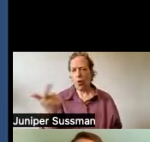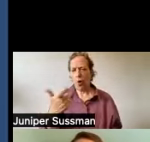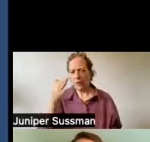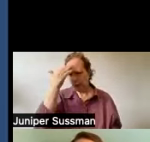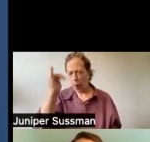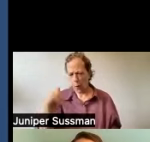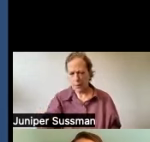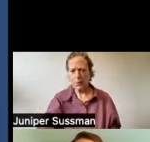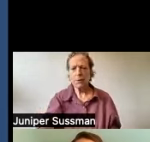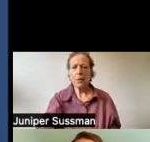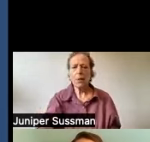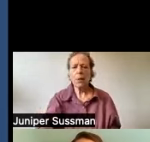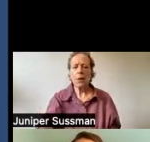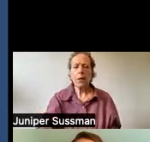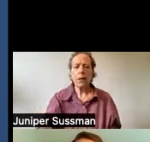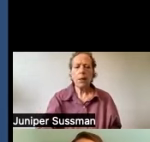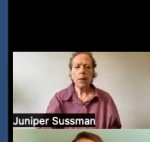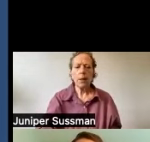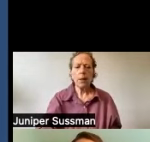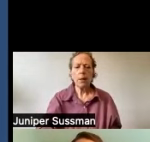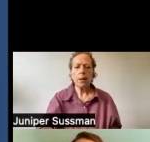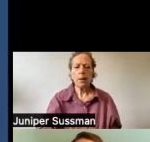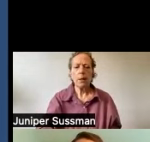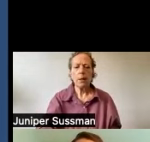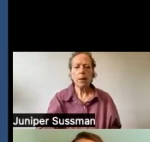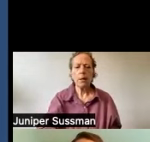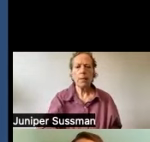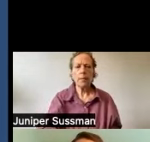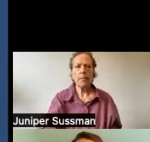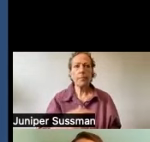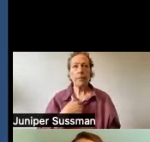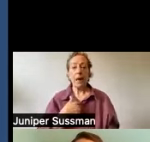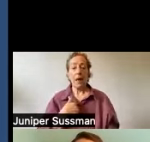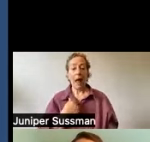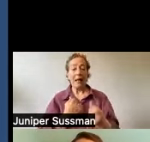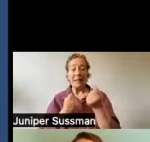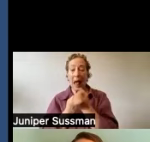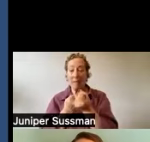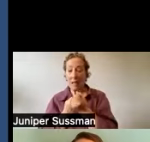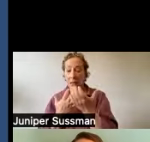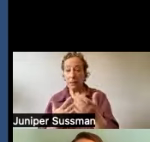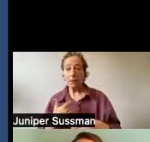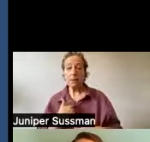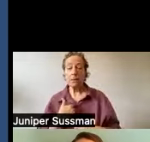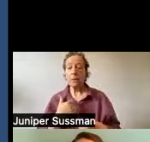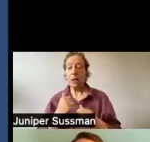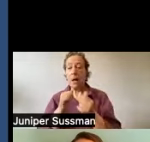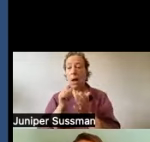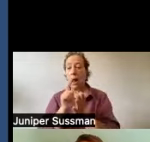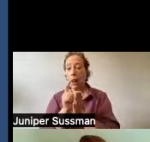that we have, as advocates and lawyers, we have lots of evidence